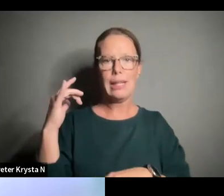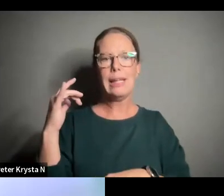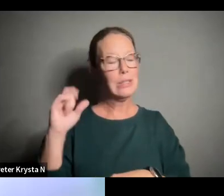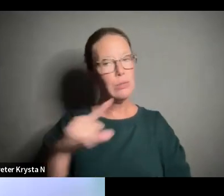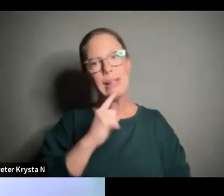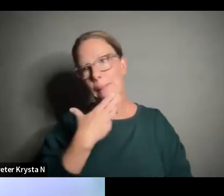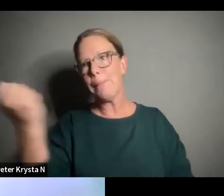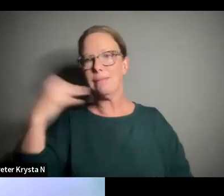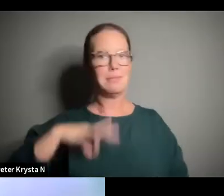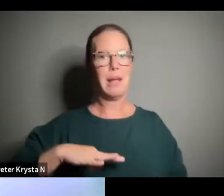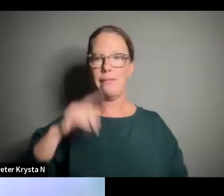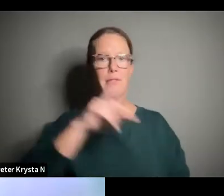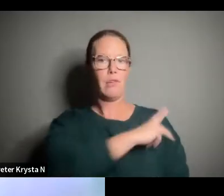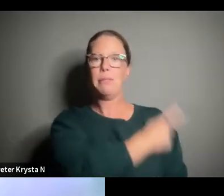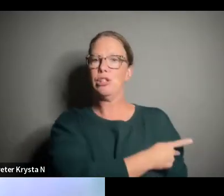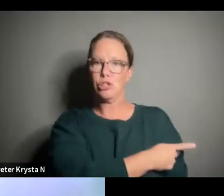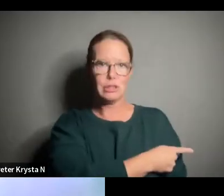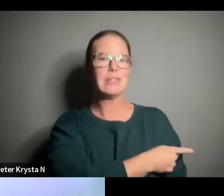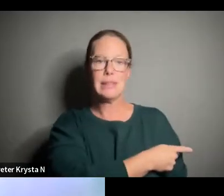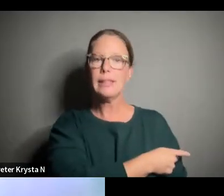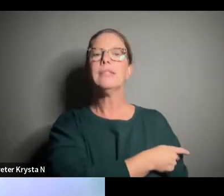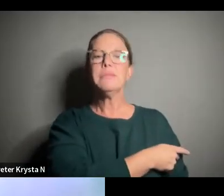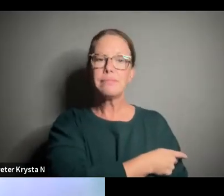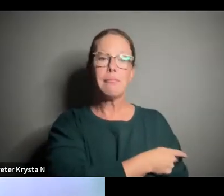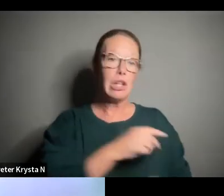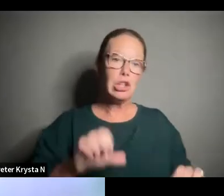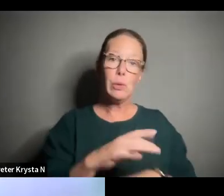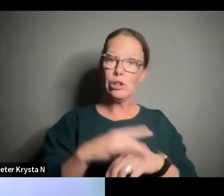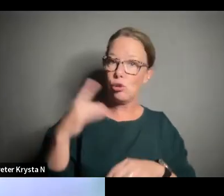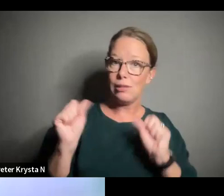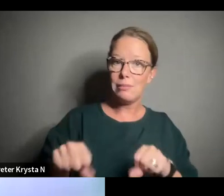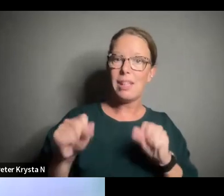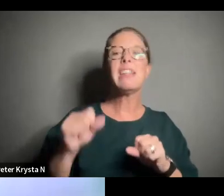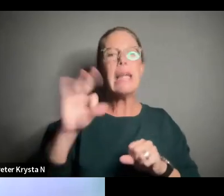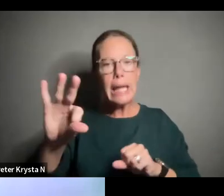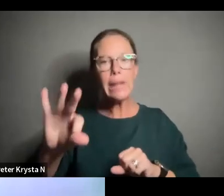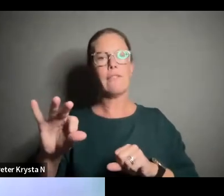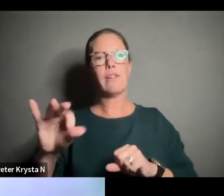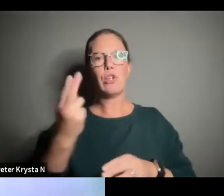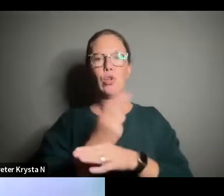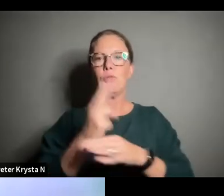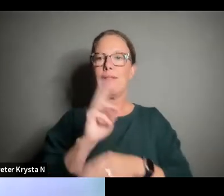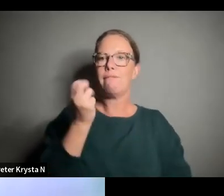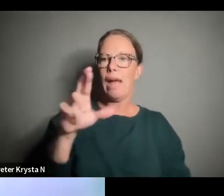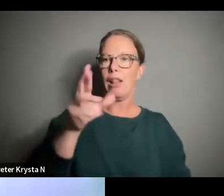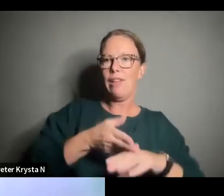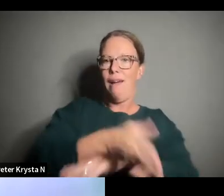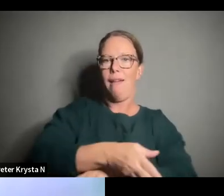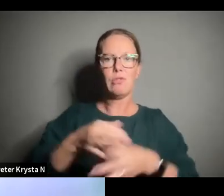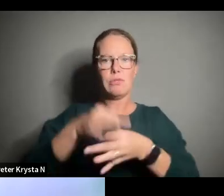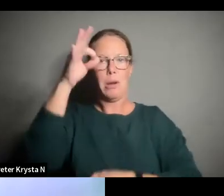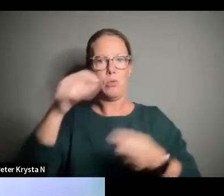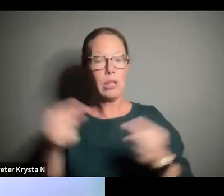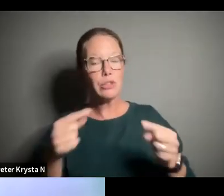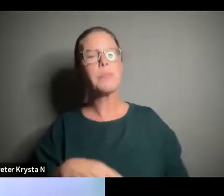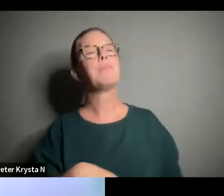benefit to patients is doing this as early as possible if you're on a ventilator after a spinal cord injury. And do you think it would